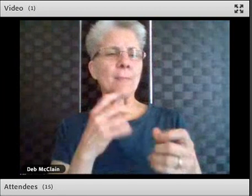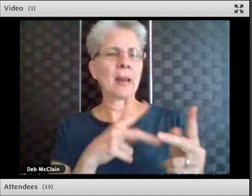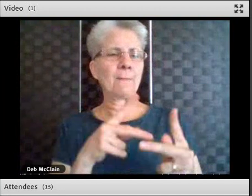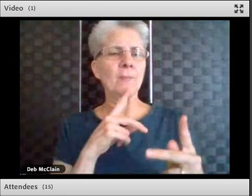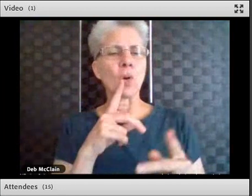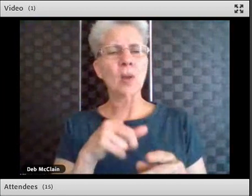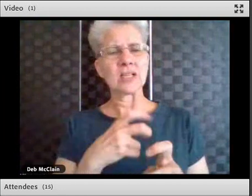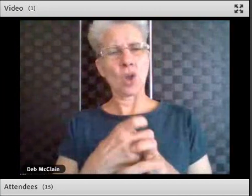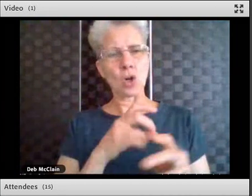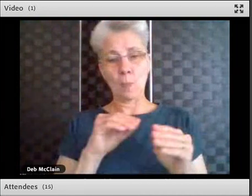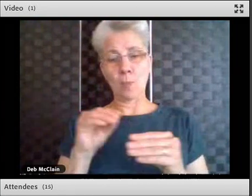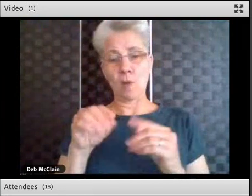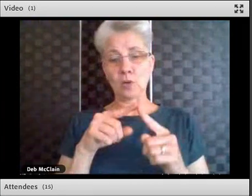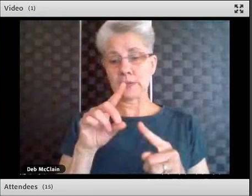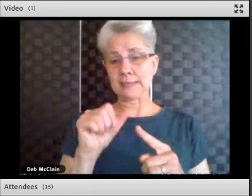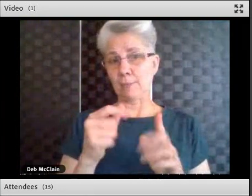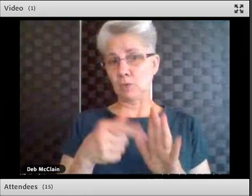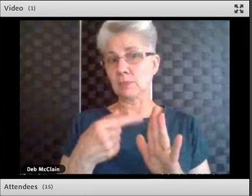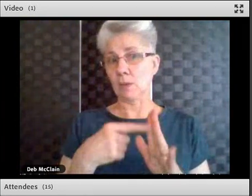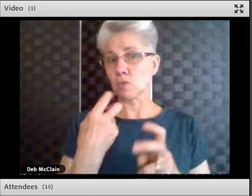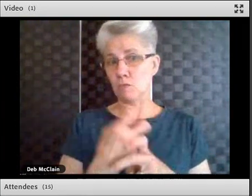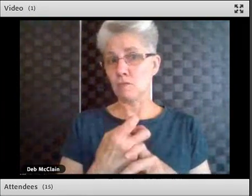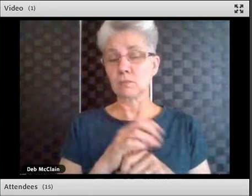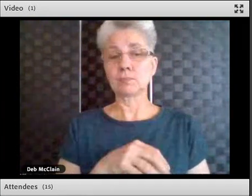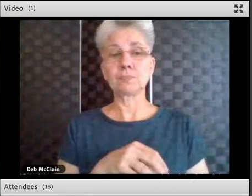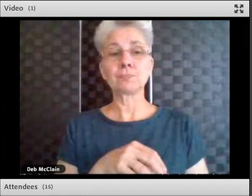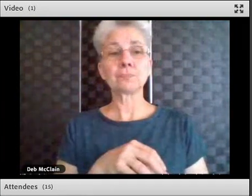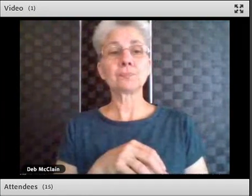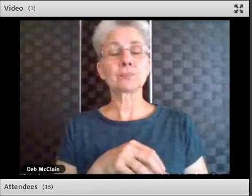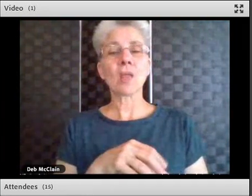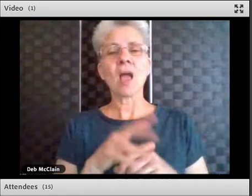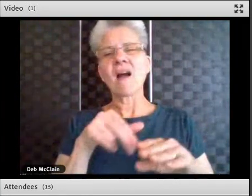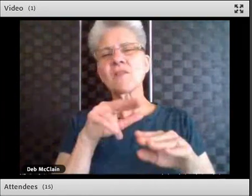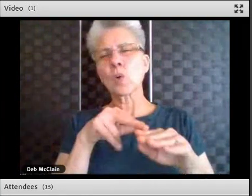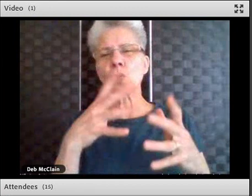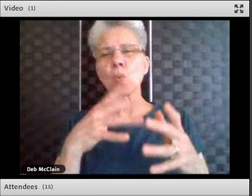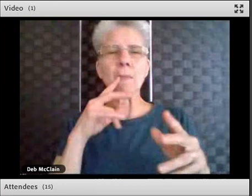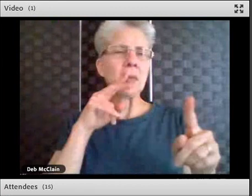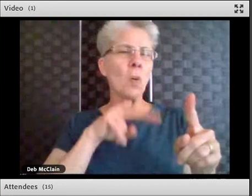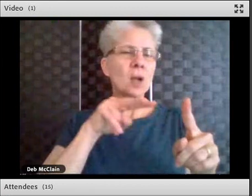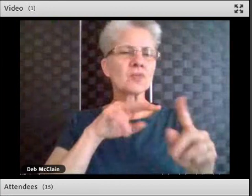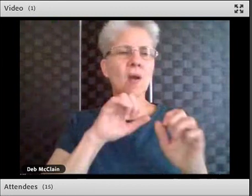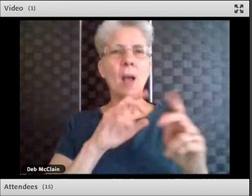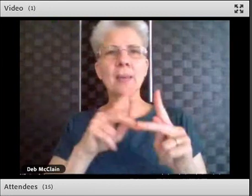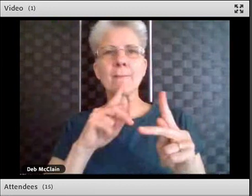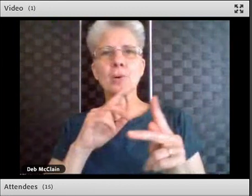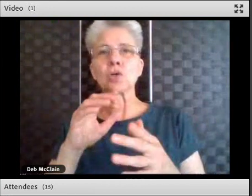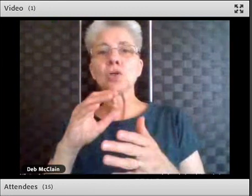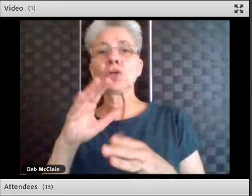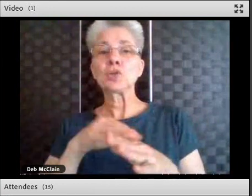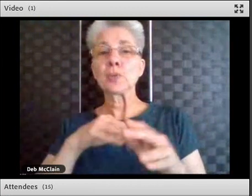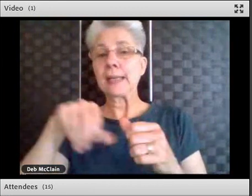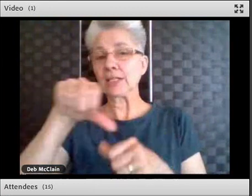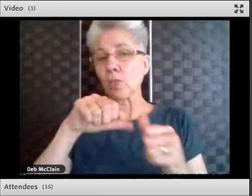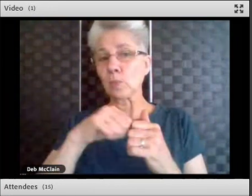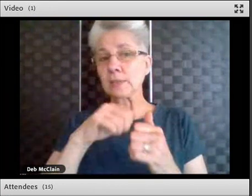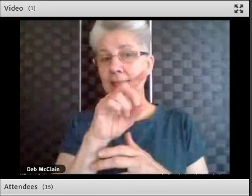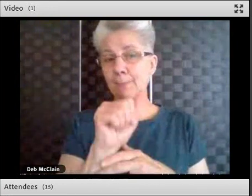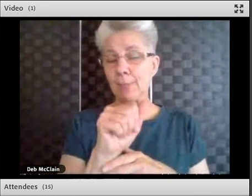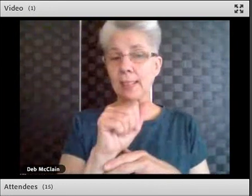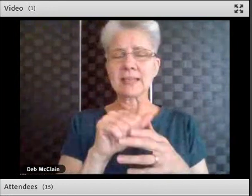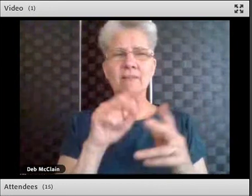It's hard to move when you're disabled sometimes. And of course, you want to be watchful of how others treat patrons with disabilities. If